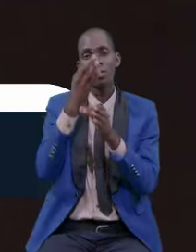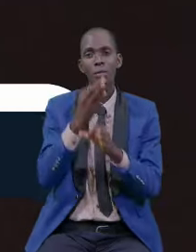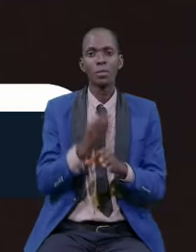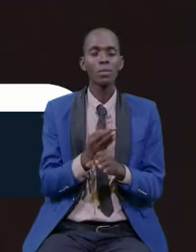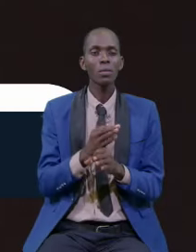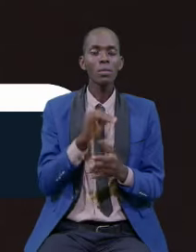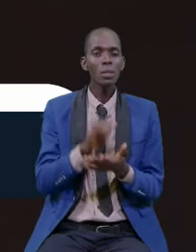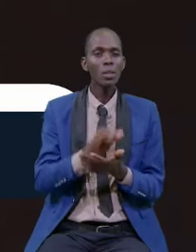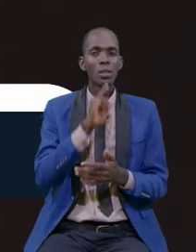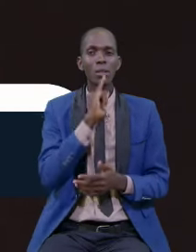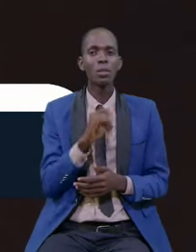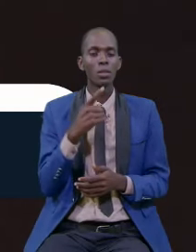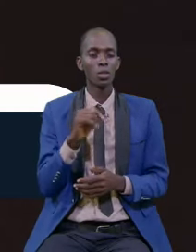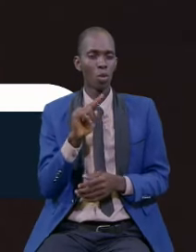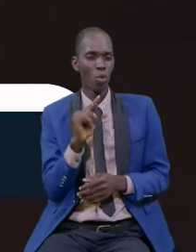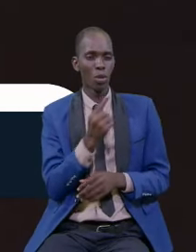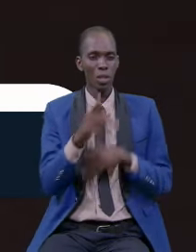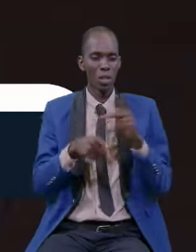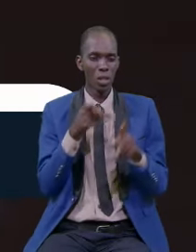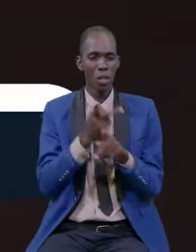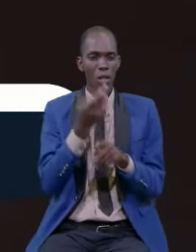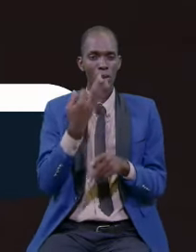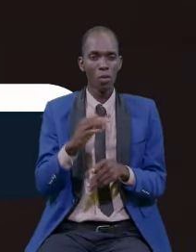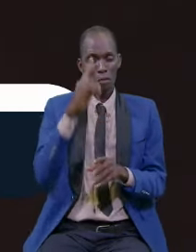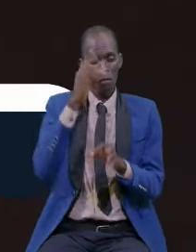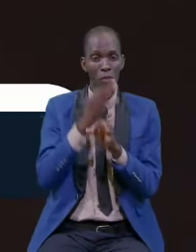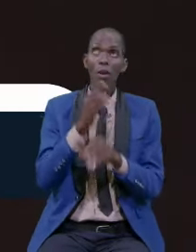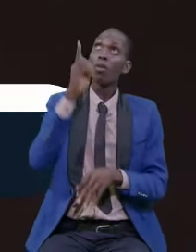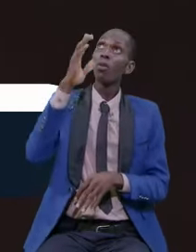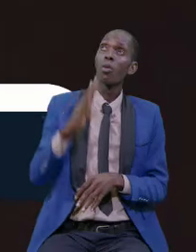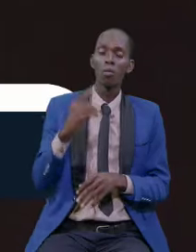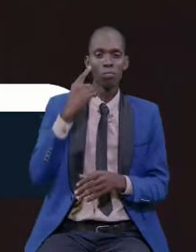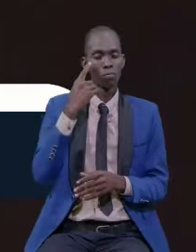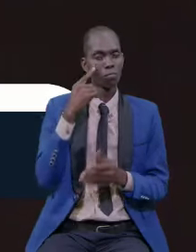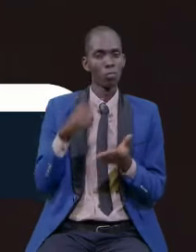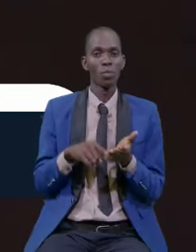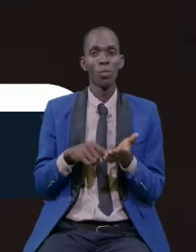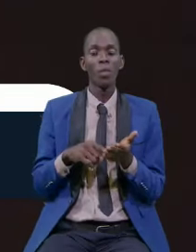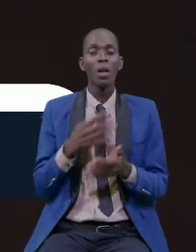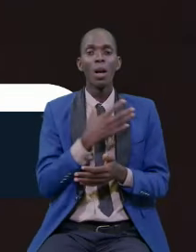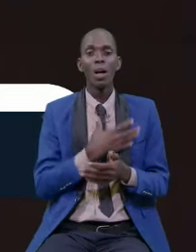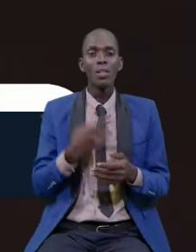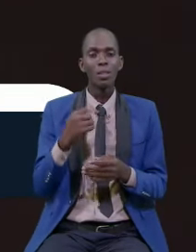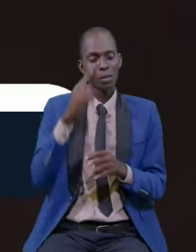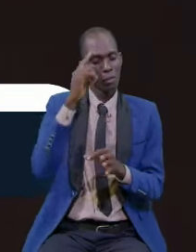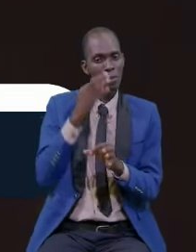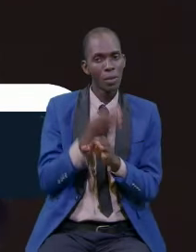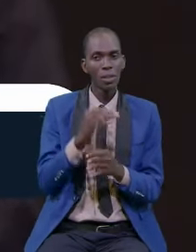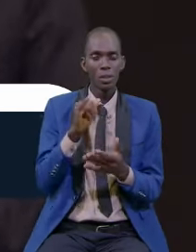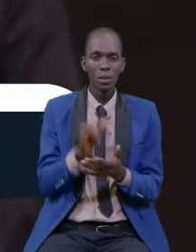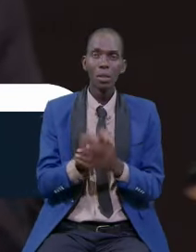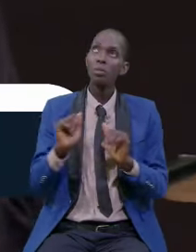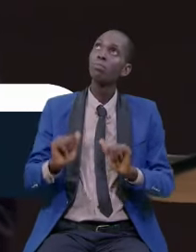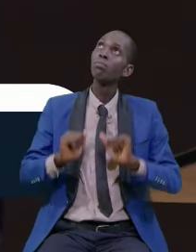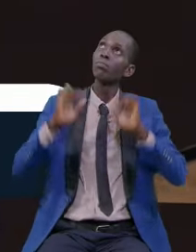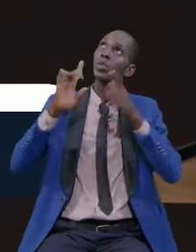of faith God recognizes. The faith that obeys him. The faith that surrenders to him. The